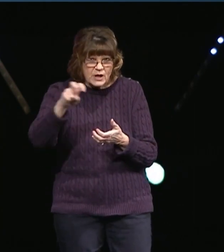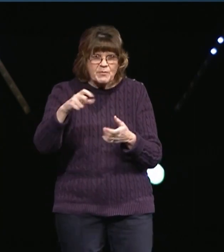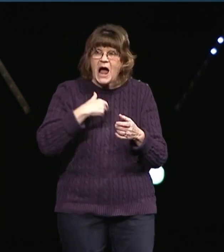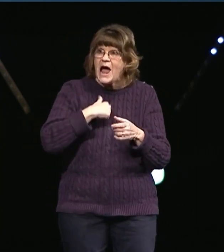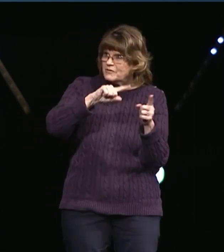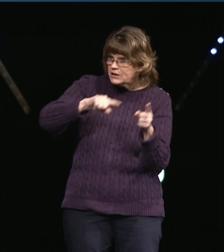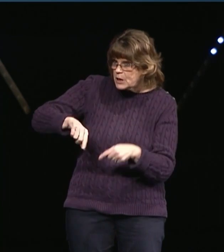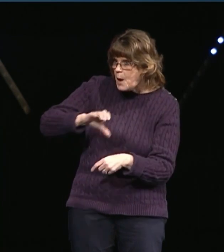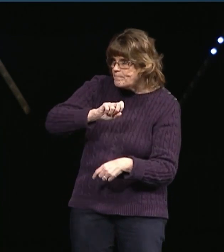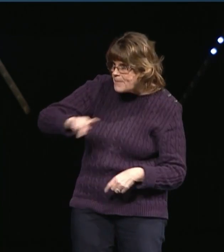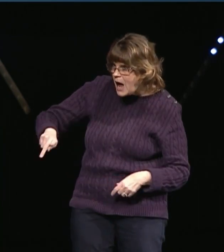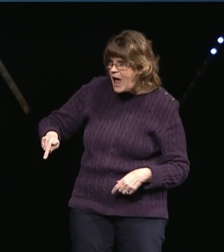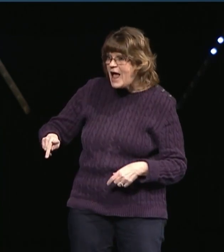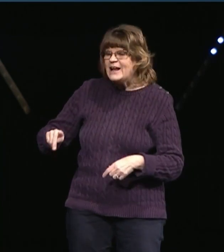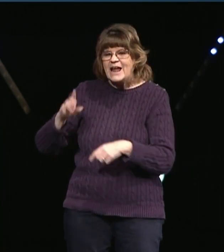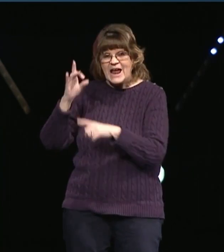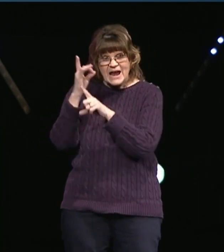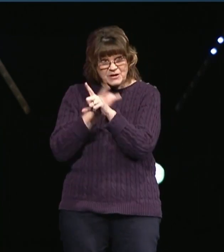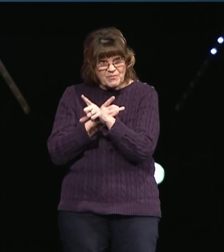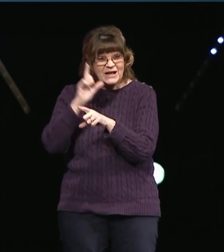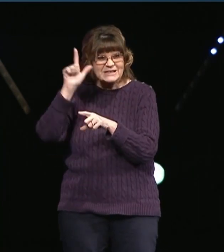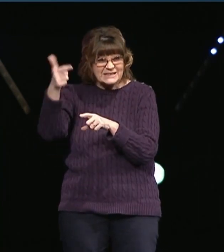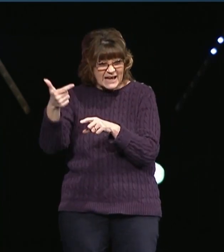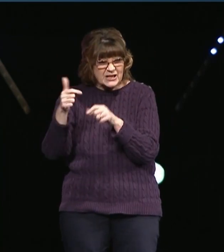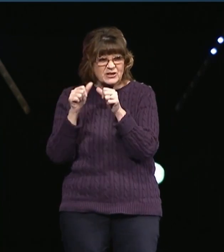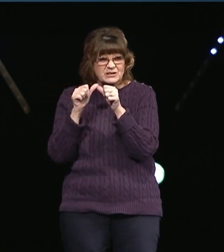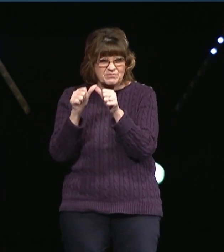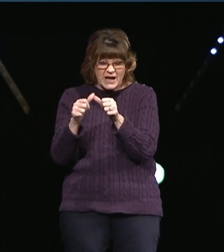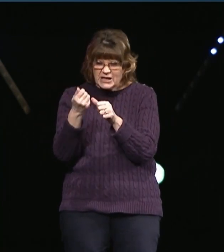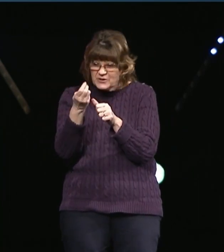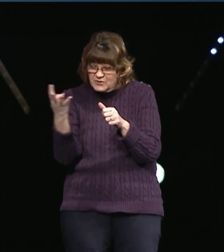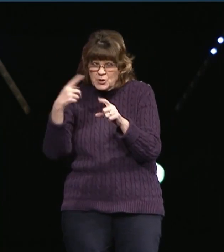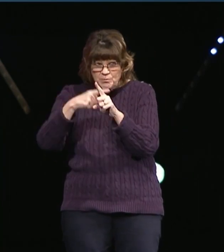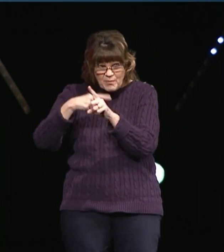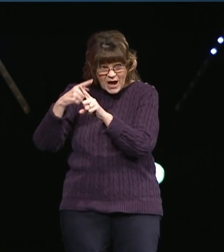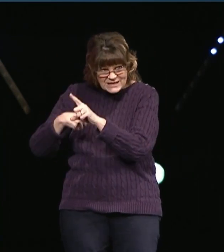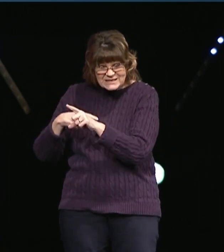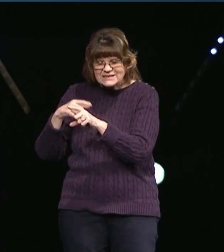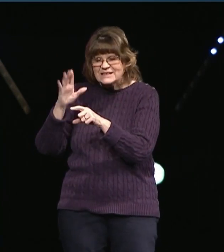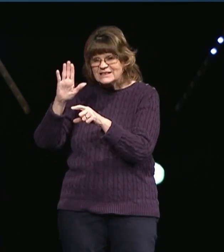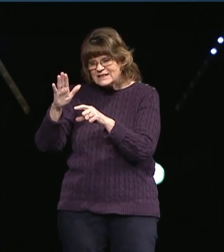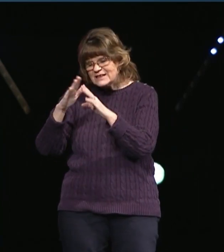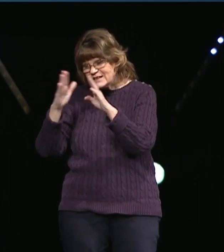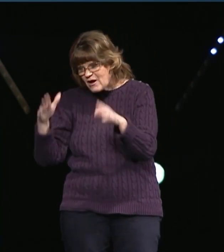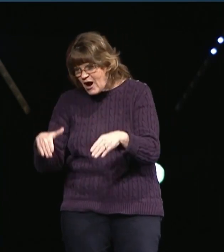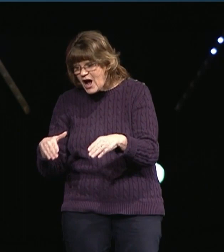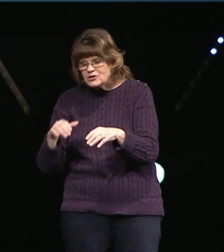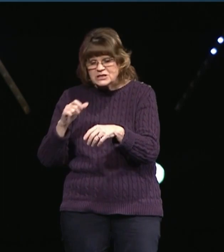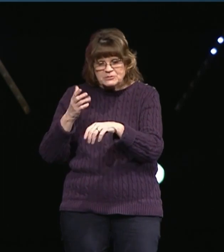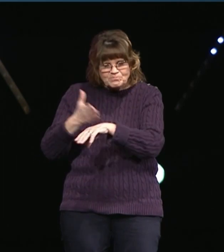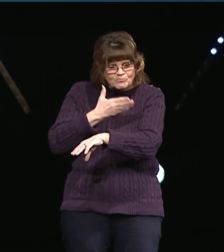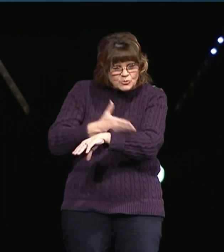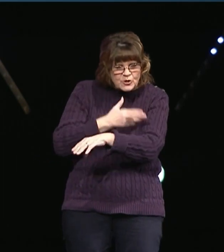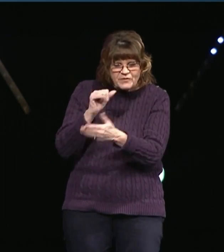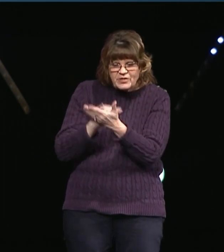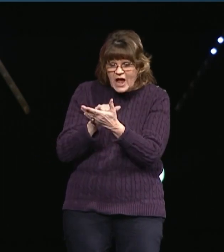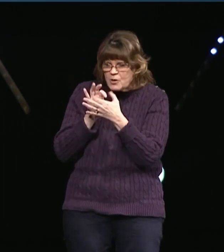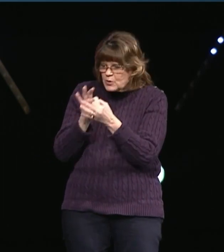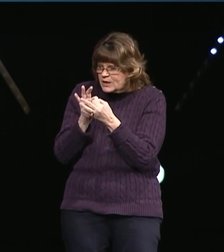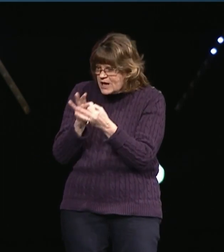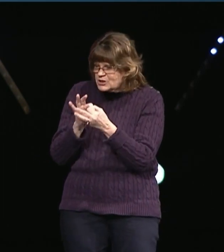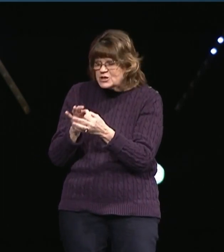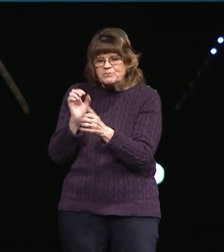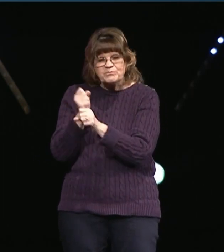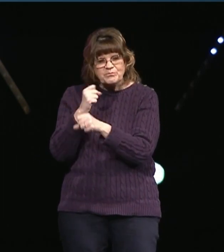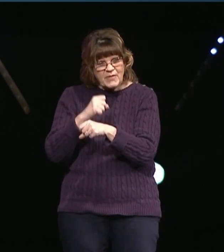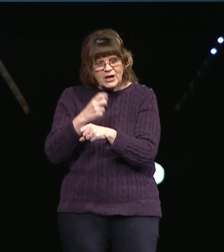to come back. And so 8 months later, I got to spend a few months with him and Mary Lou at their house and work on that relationship and made a couple